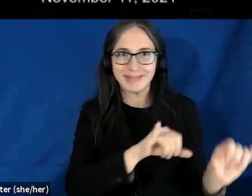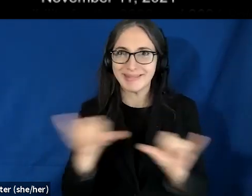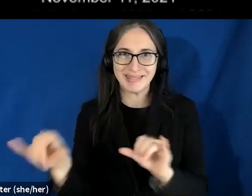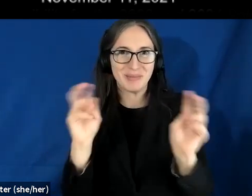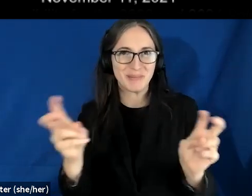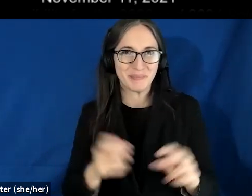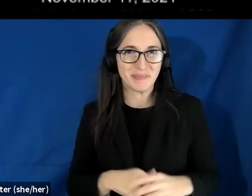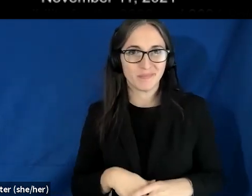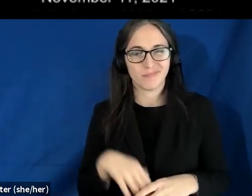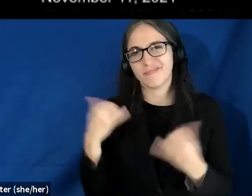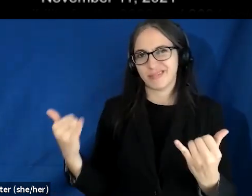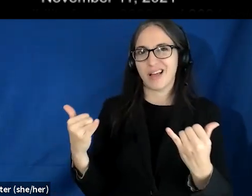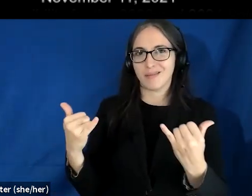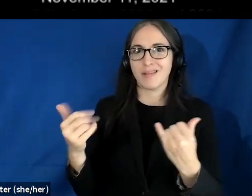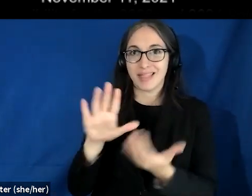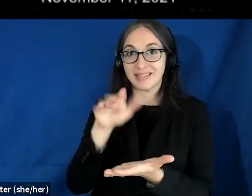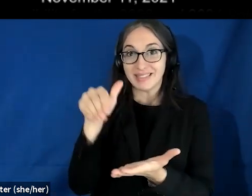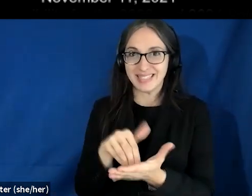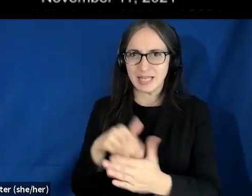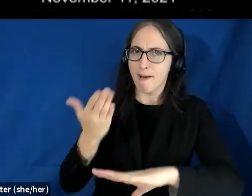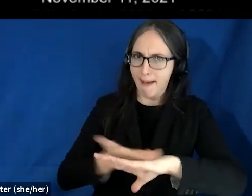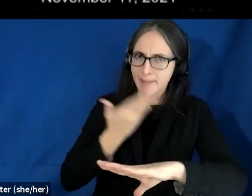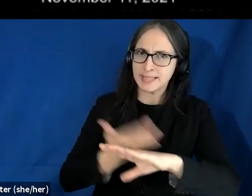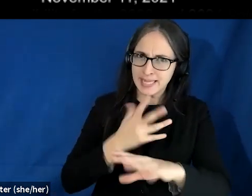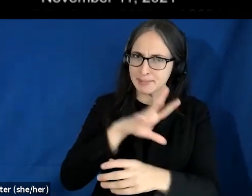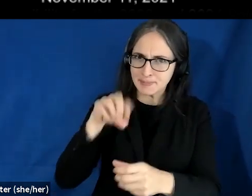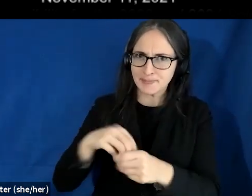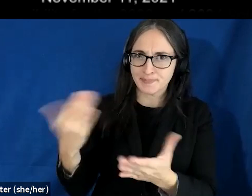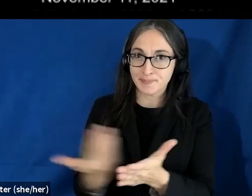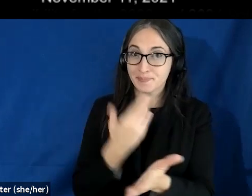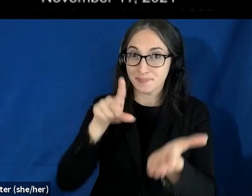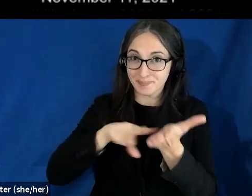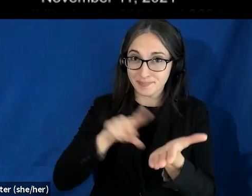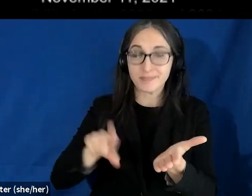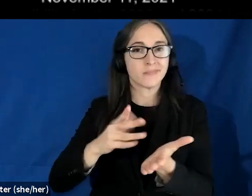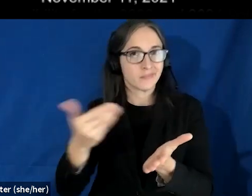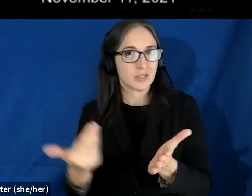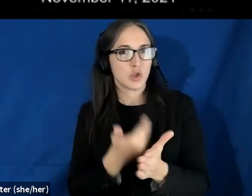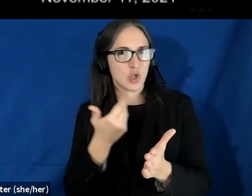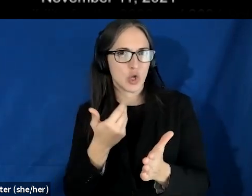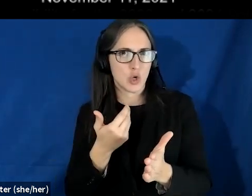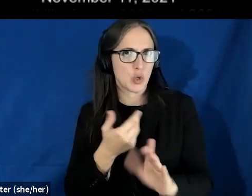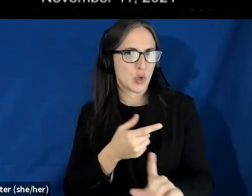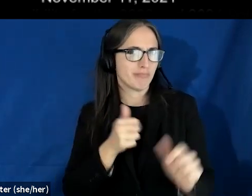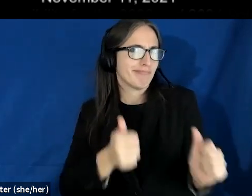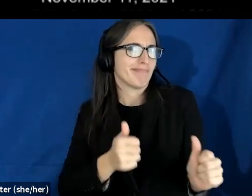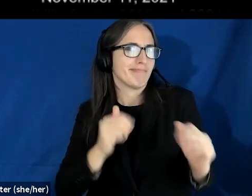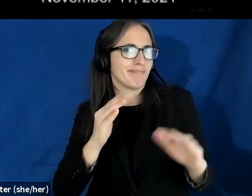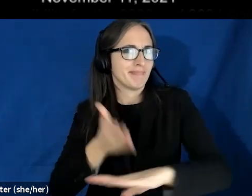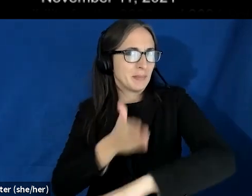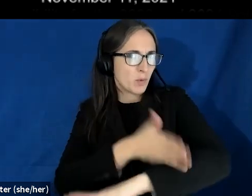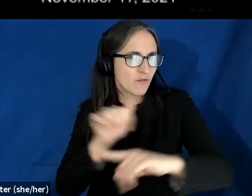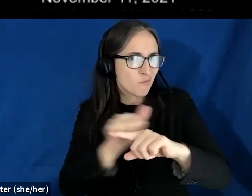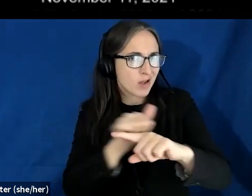So we continue to update that center with new research and new promising and proven practices as we